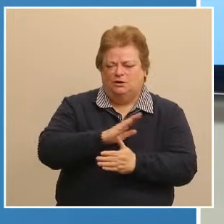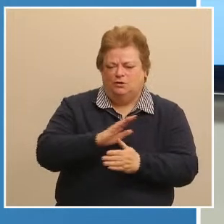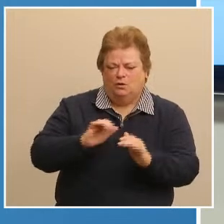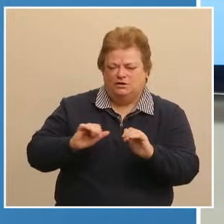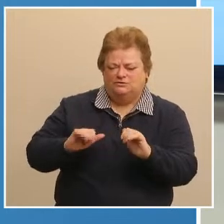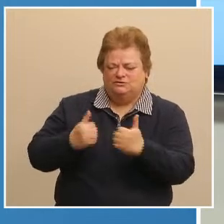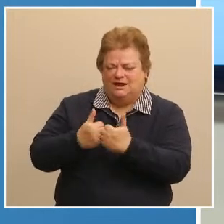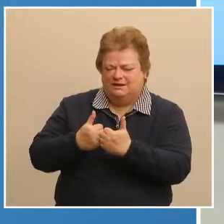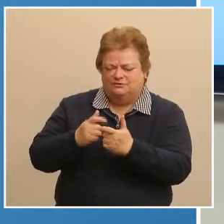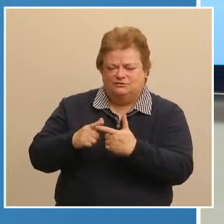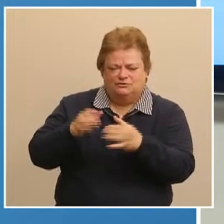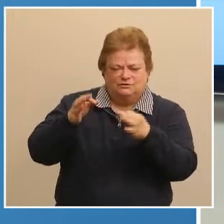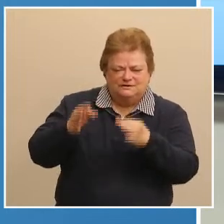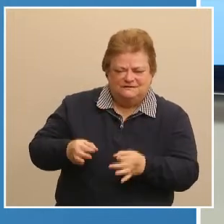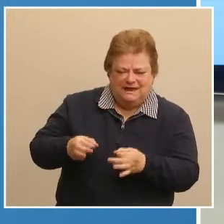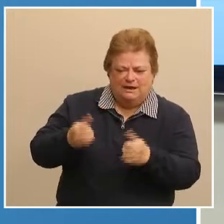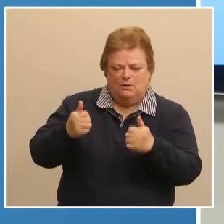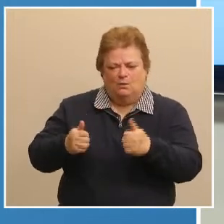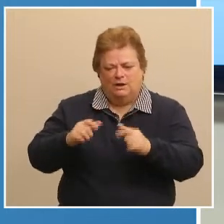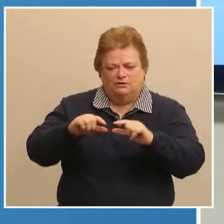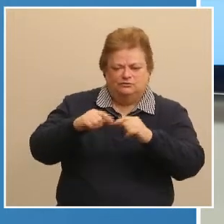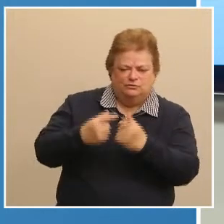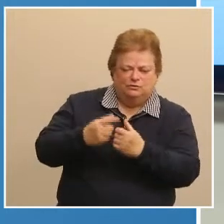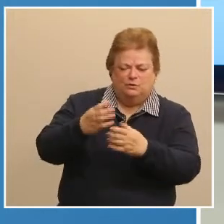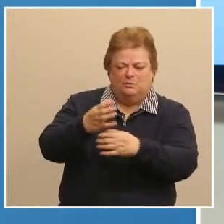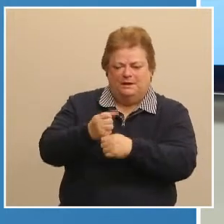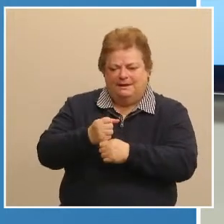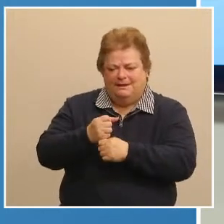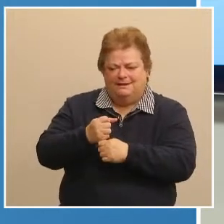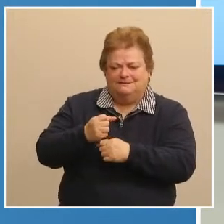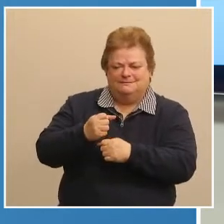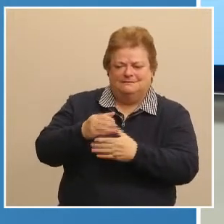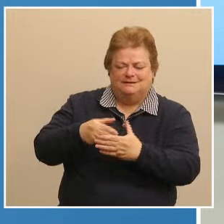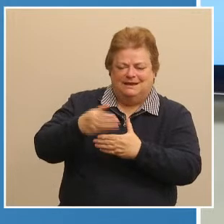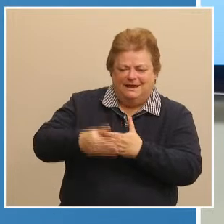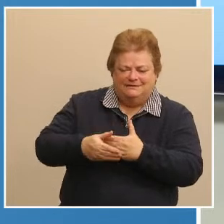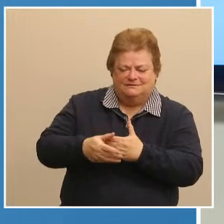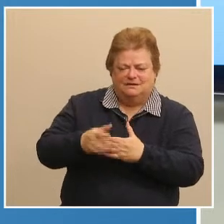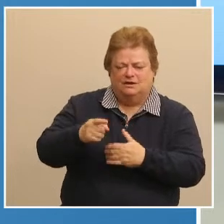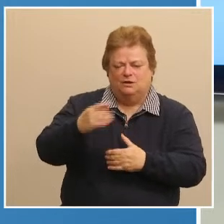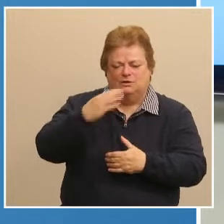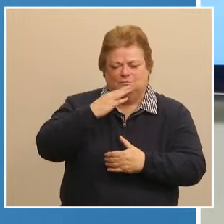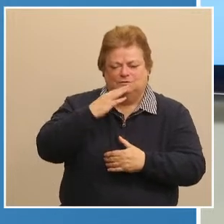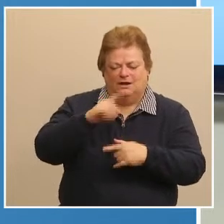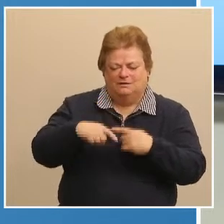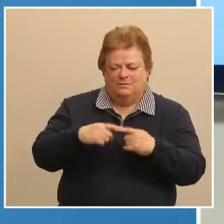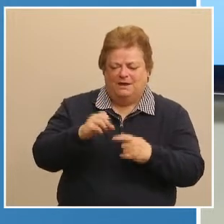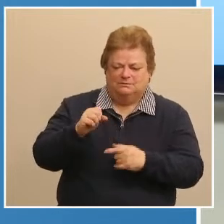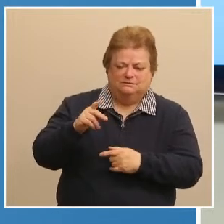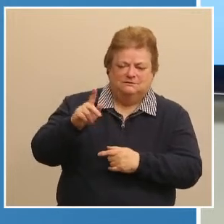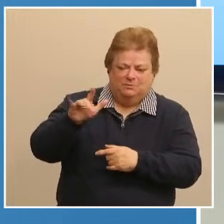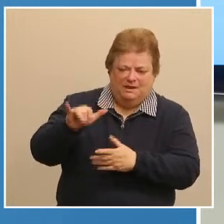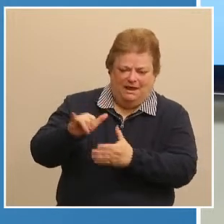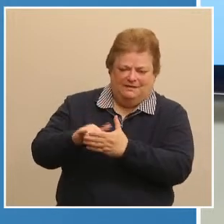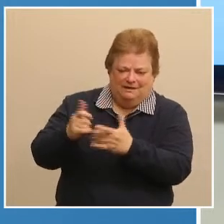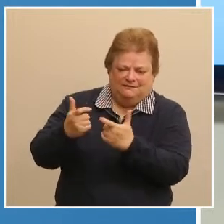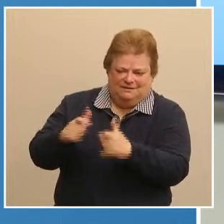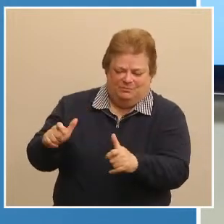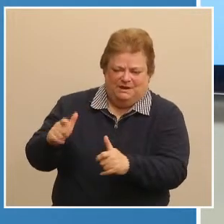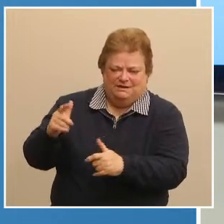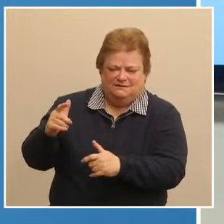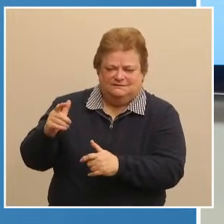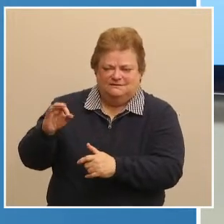selecting which group gets it next? I know you've mentioned supply is the biggest factor, but